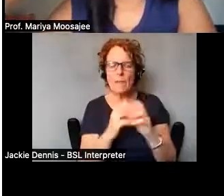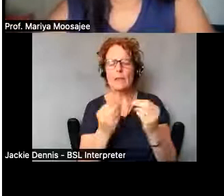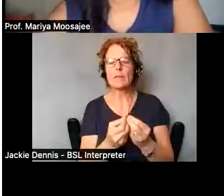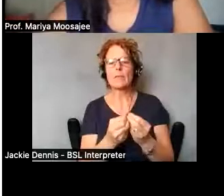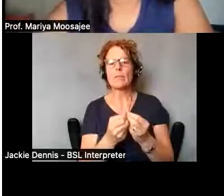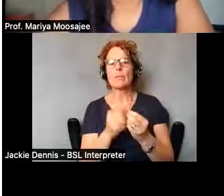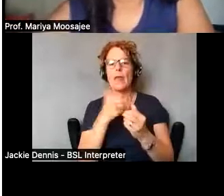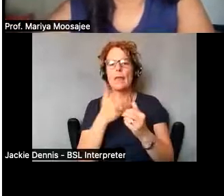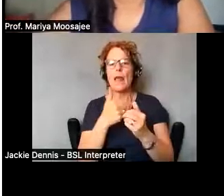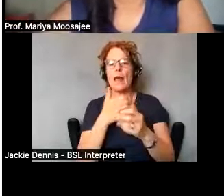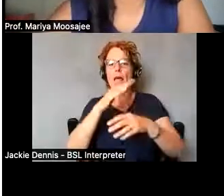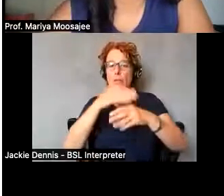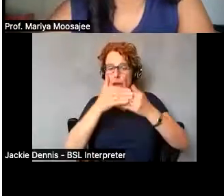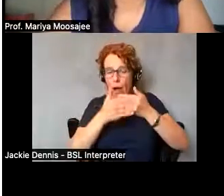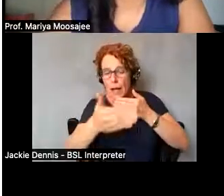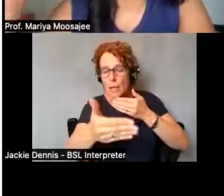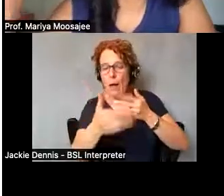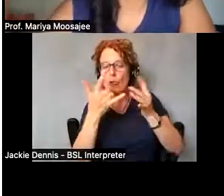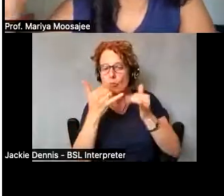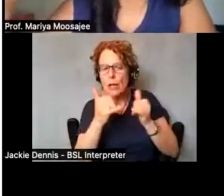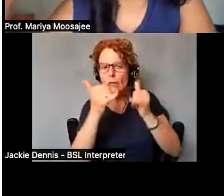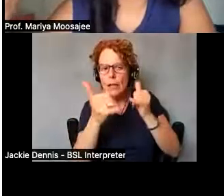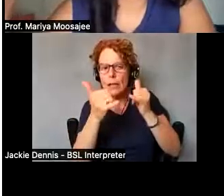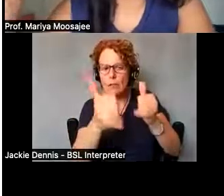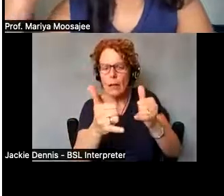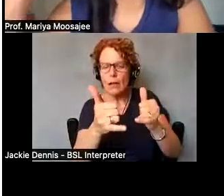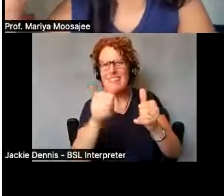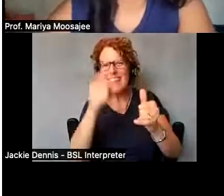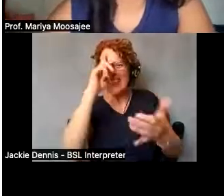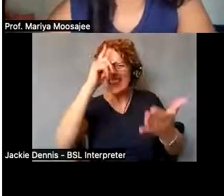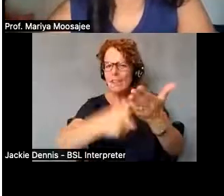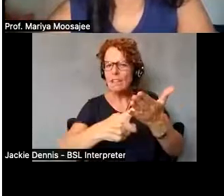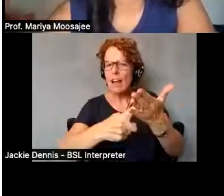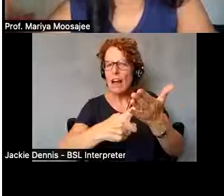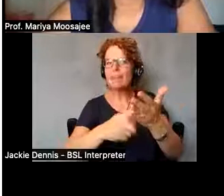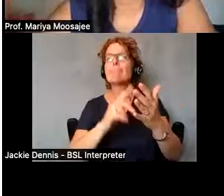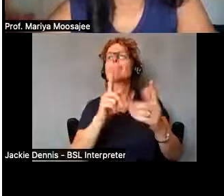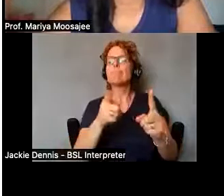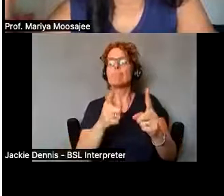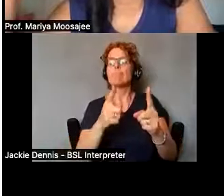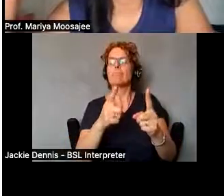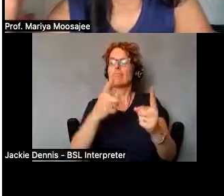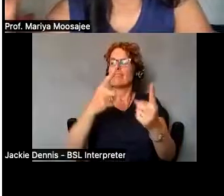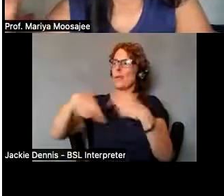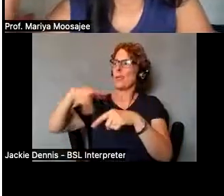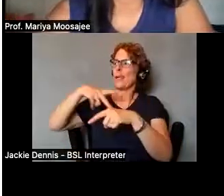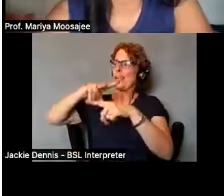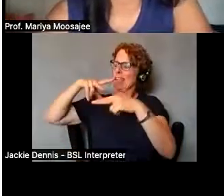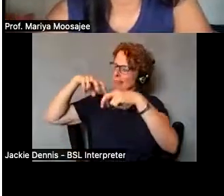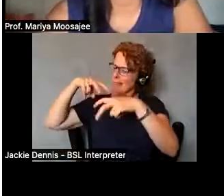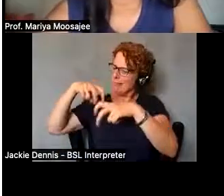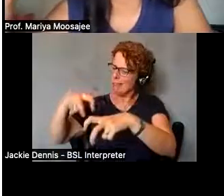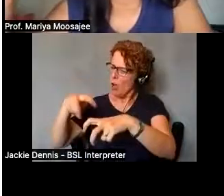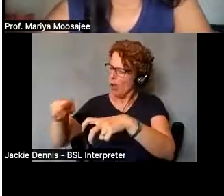follow you over a period of time. And then we can decide, right, these are the parameters that we need to use in a